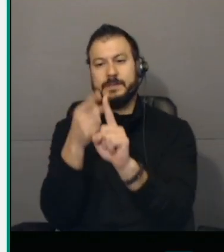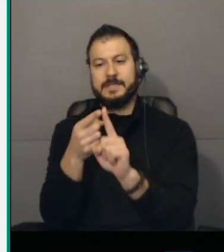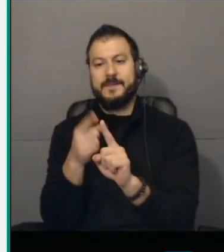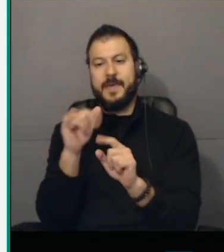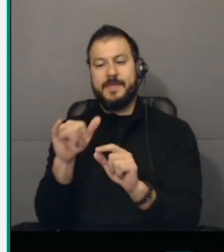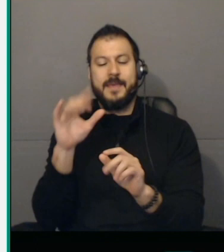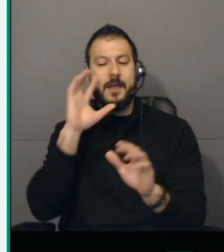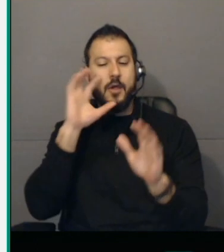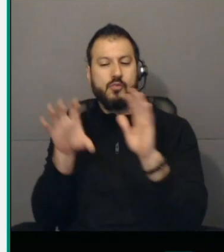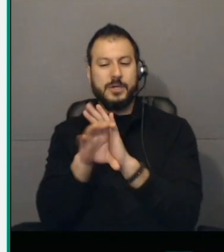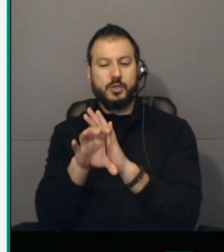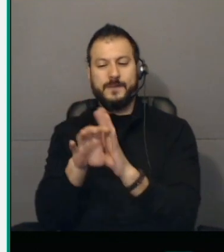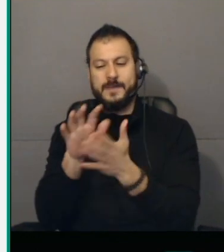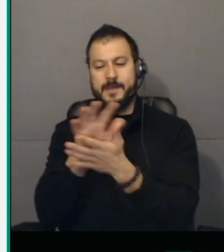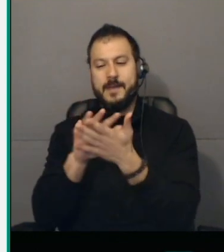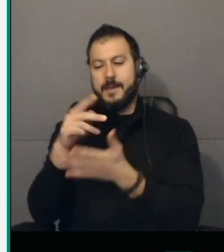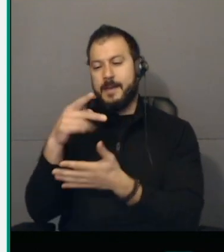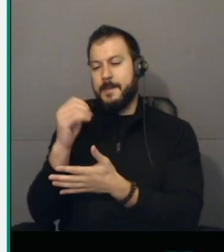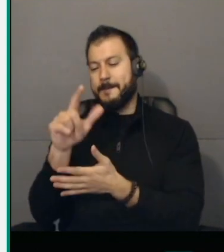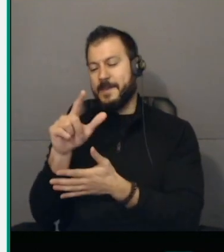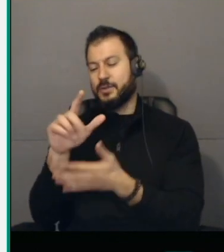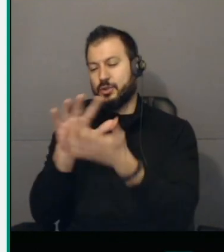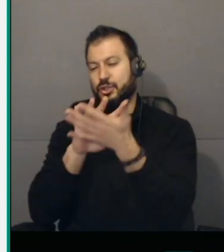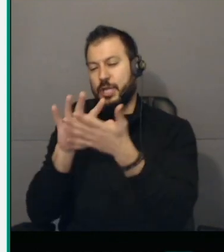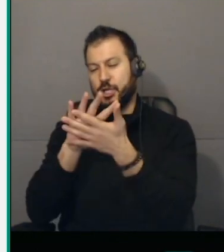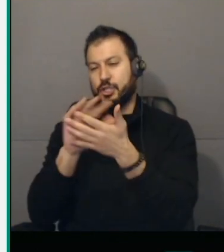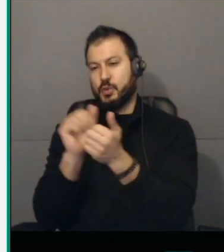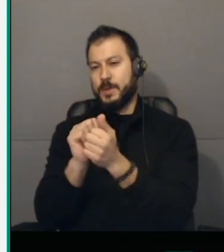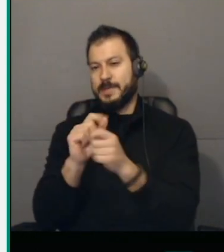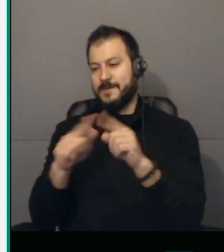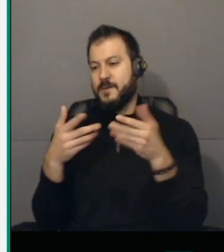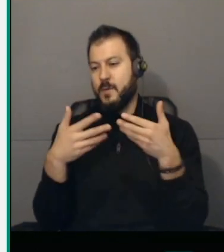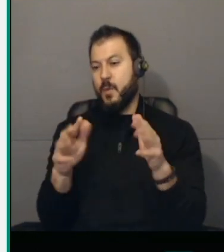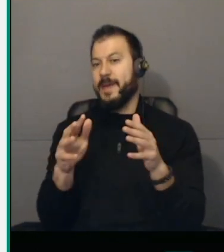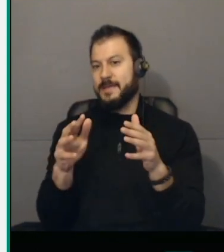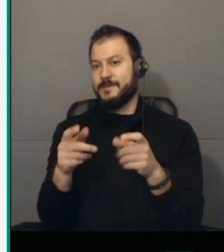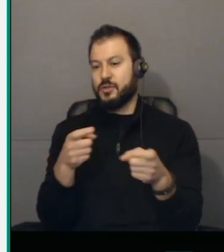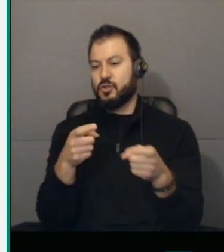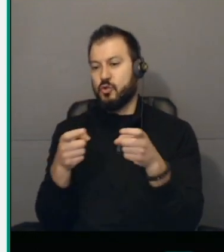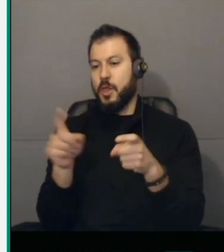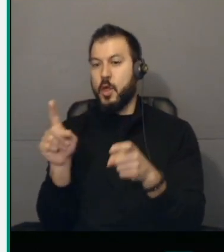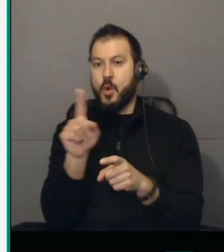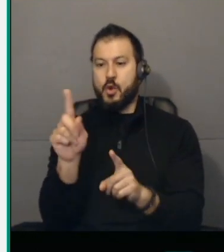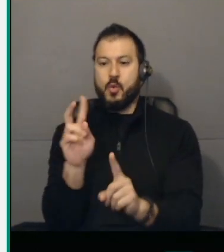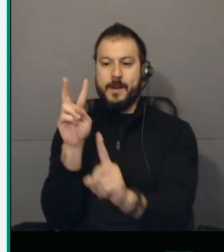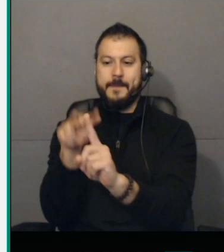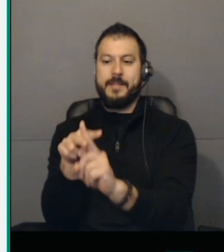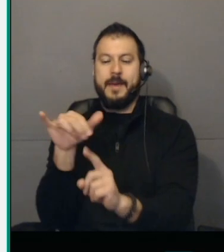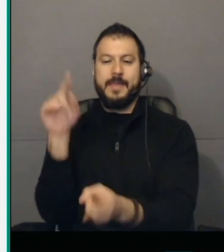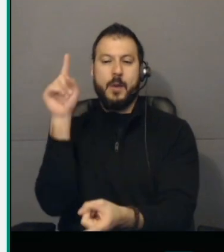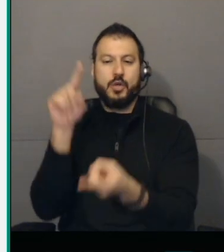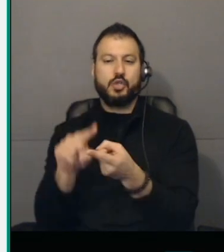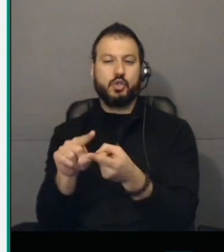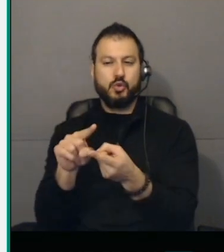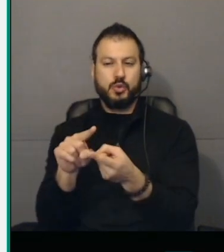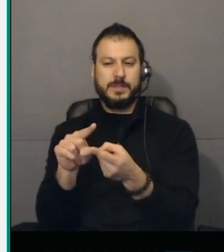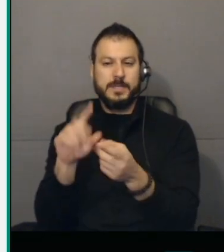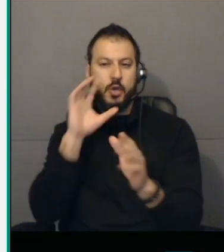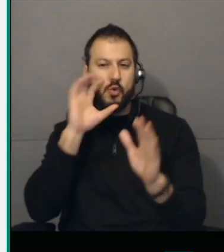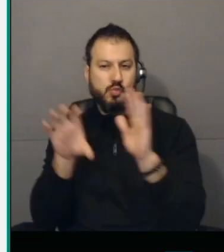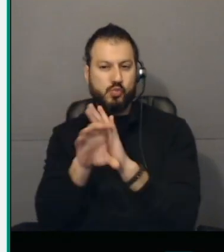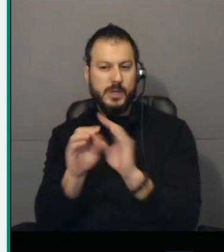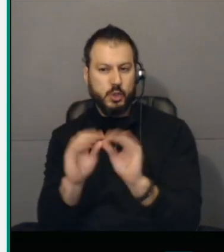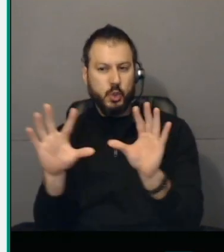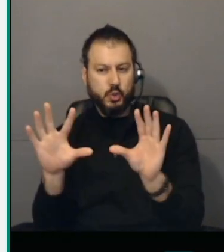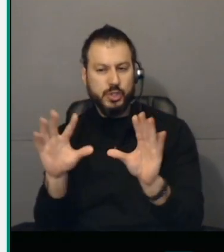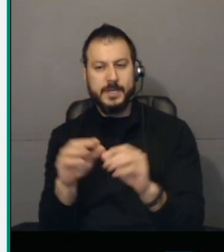the resolution of a pixel shader with various ways of controlling where you apply that reduced resolution.